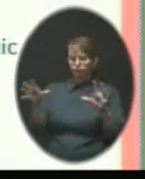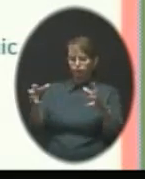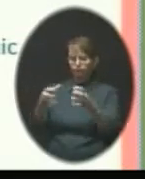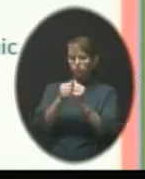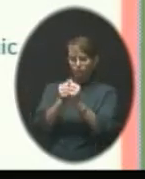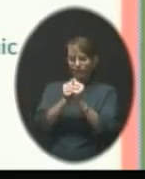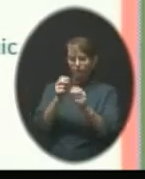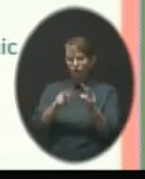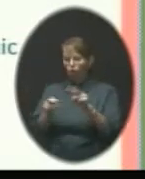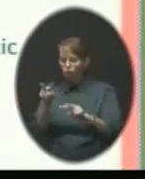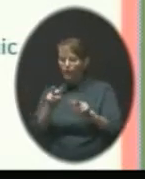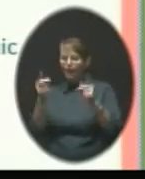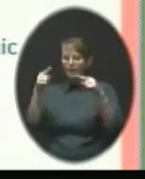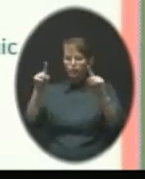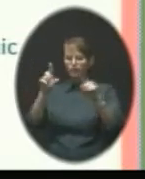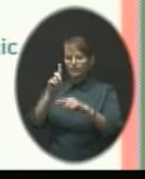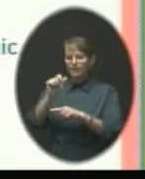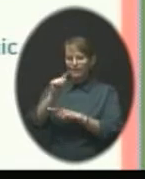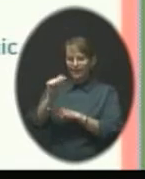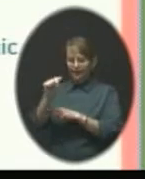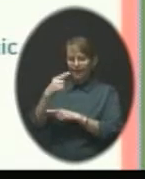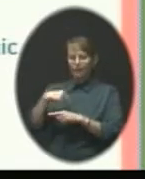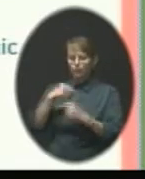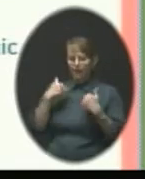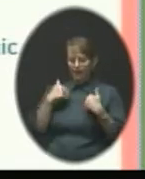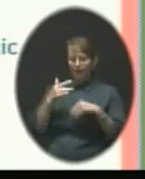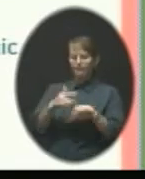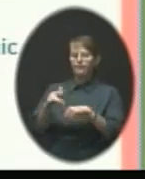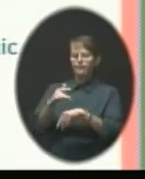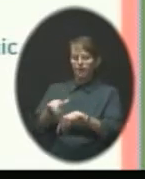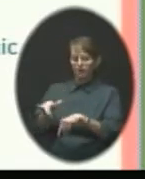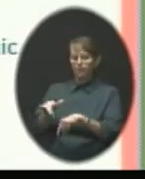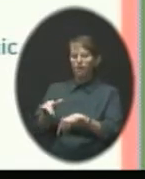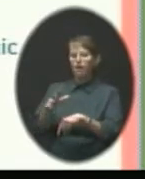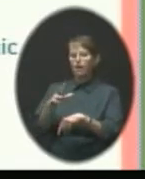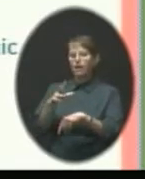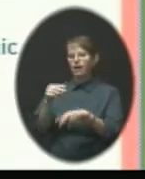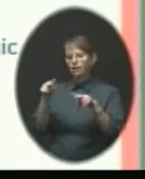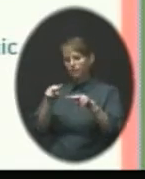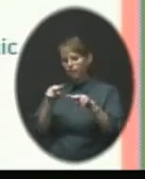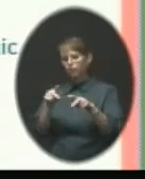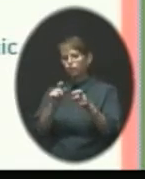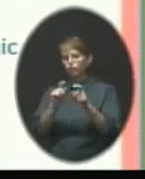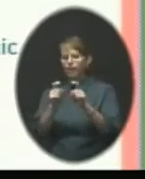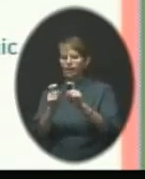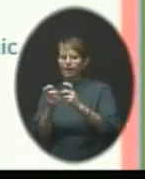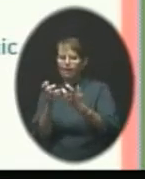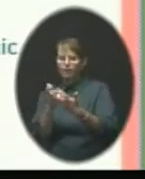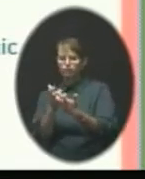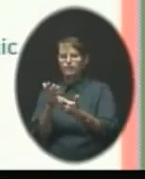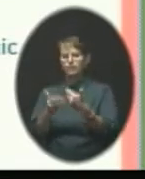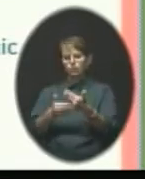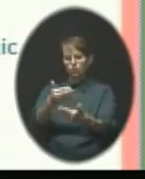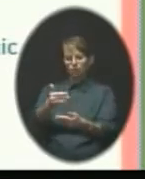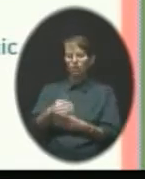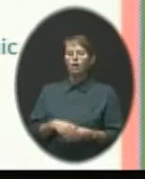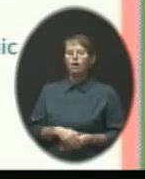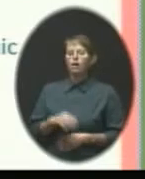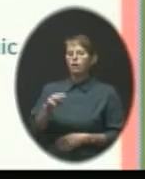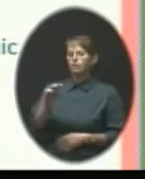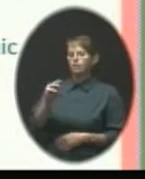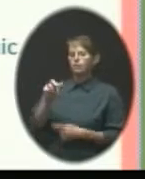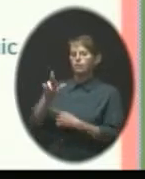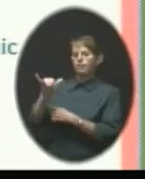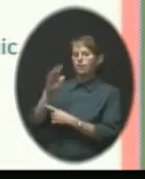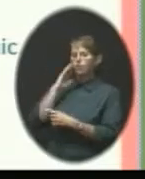data and look at that data that we have available and to monitor and adjust as we go along. So she's going to give us a little a glimmer